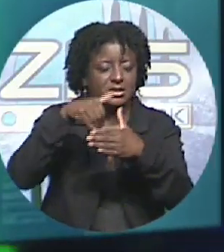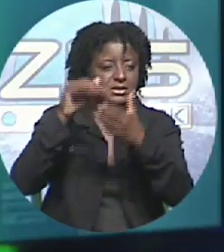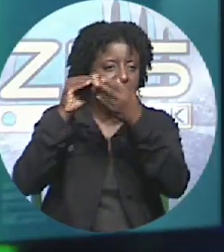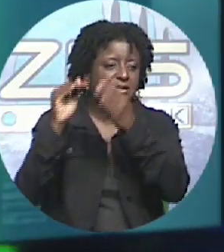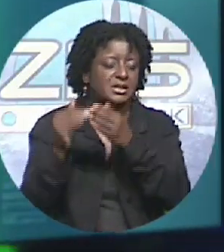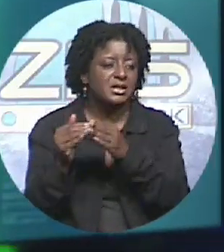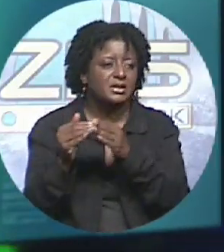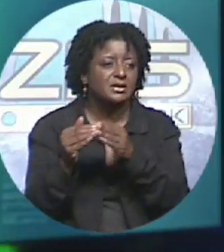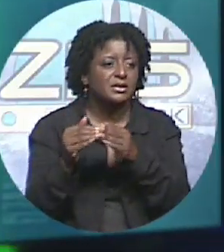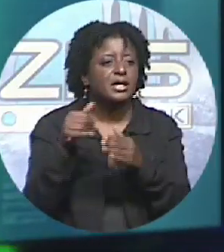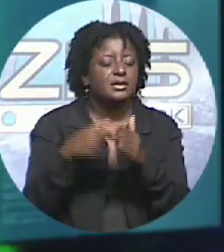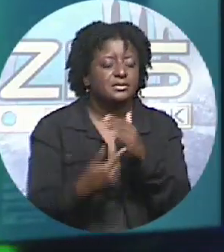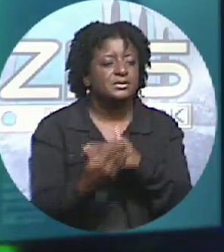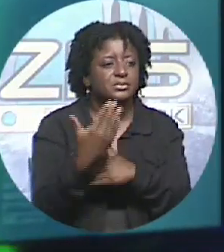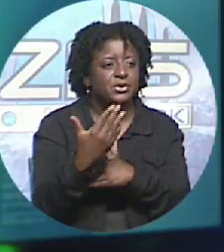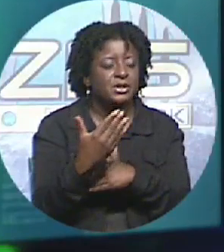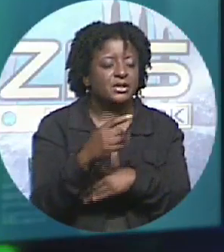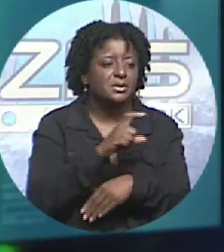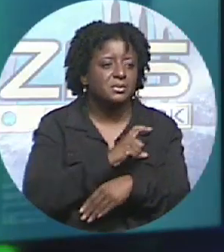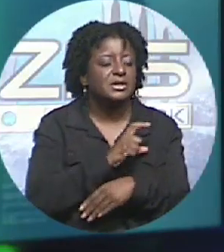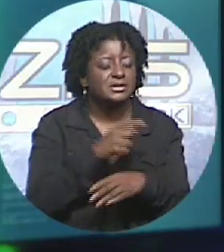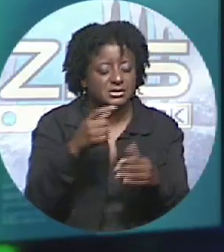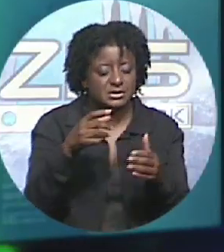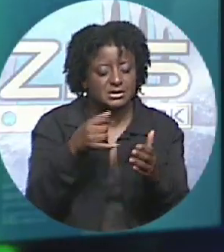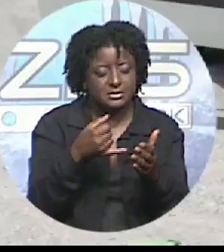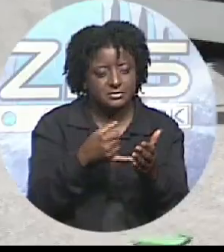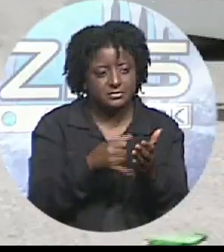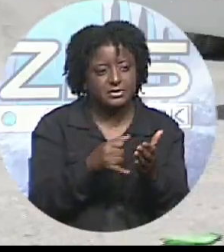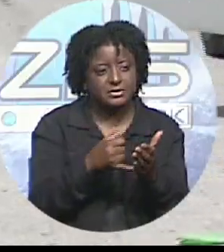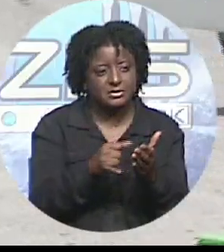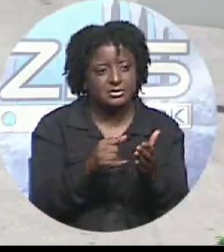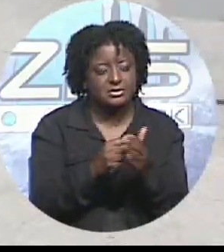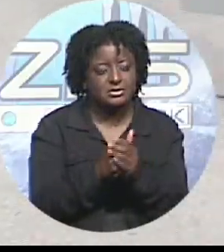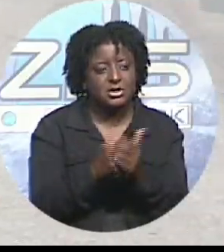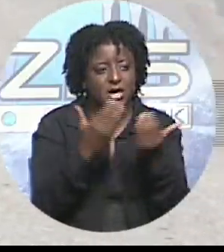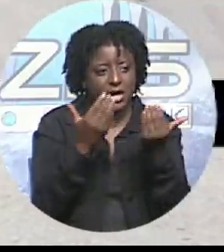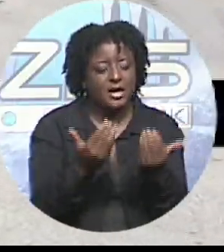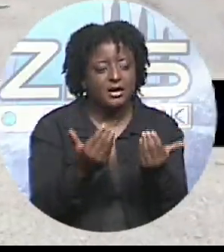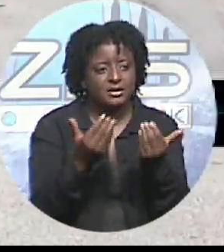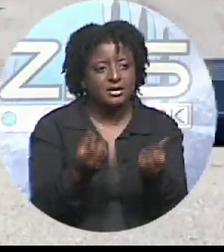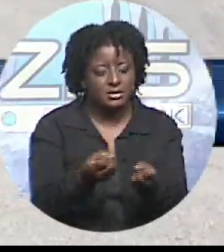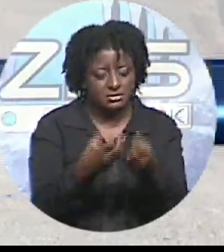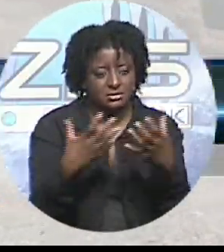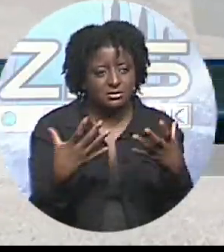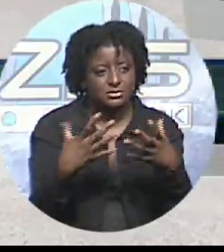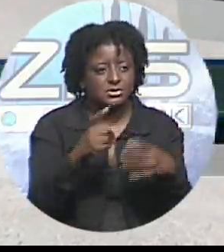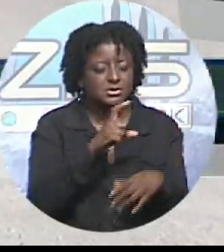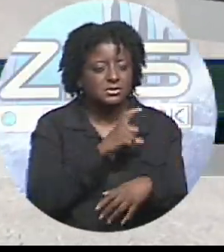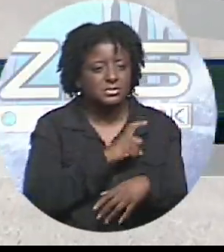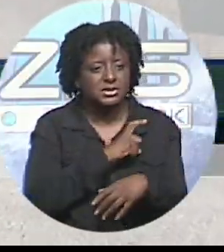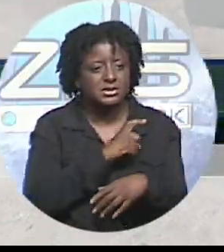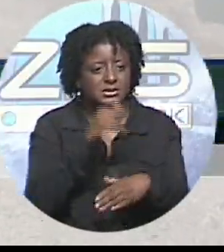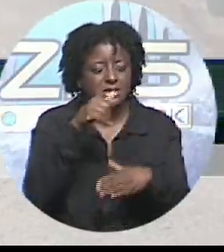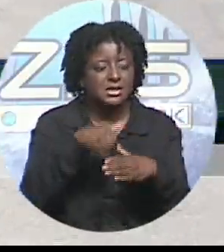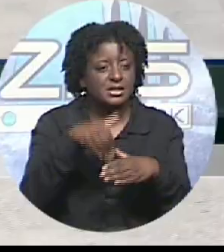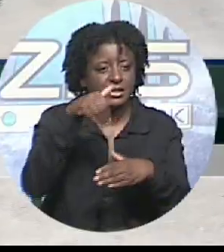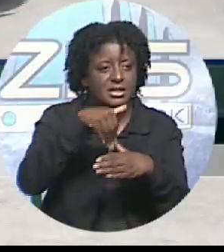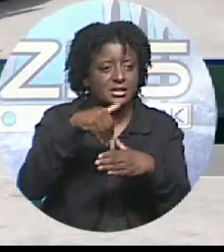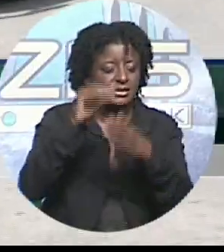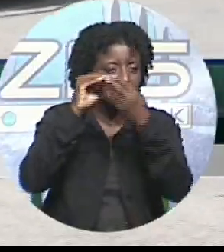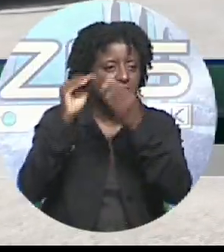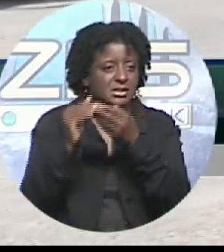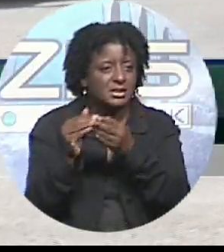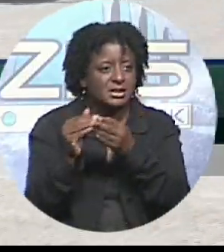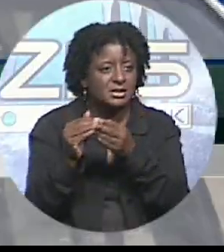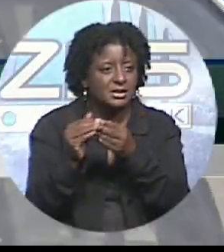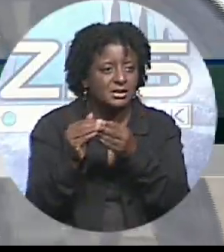latest on the police's initial investigation. A heavy police presence filled the inner city community of Wilson Tract off Wolf